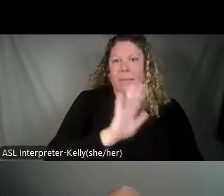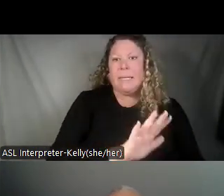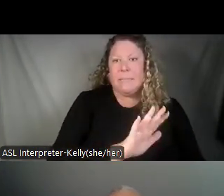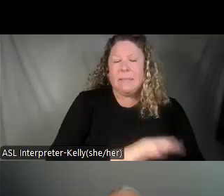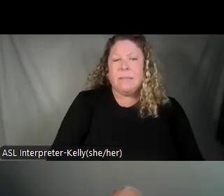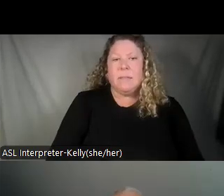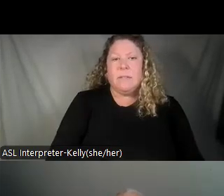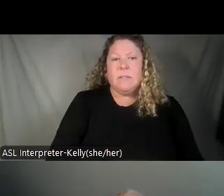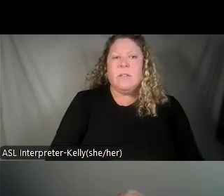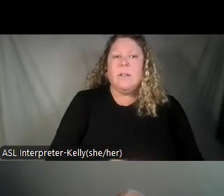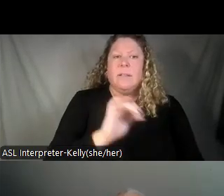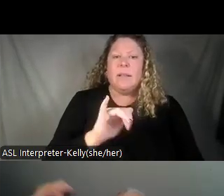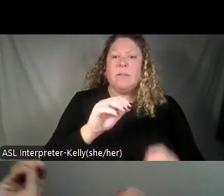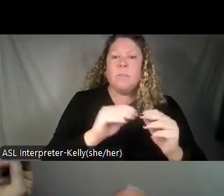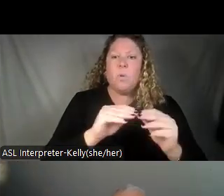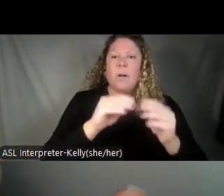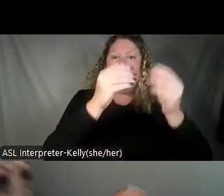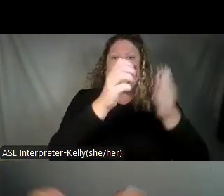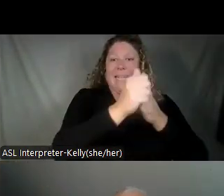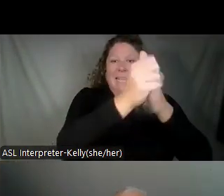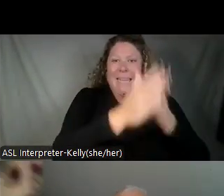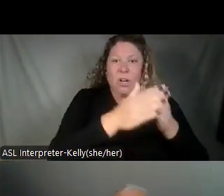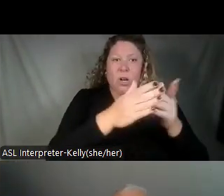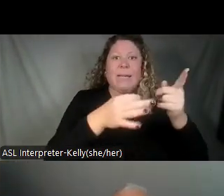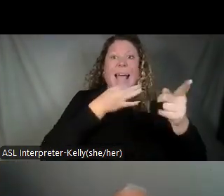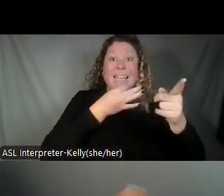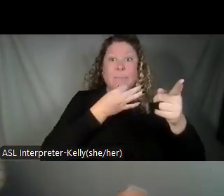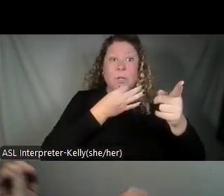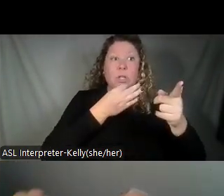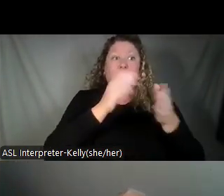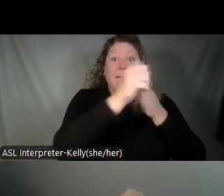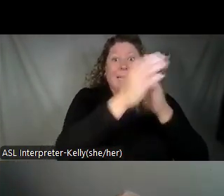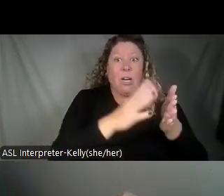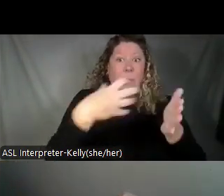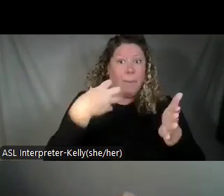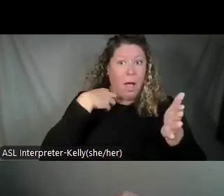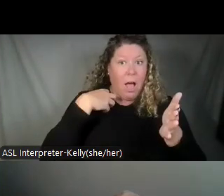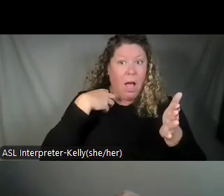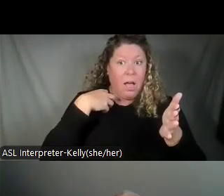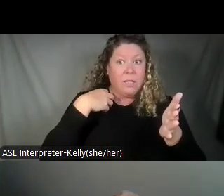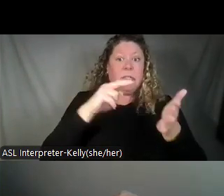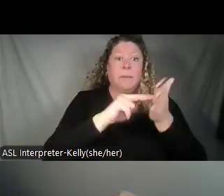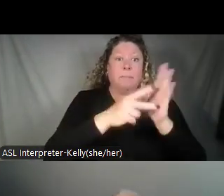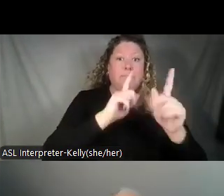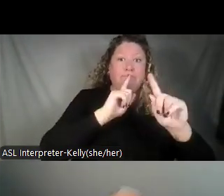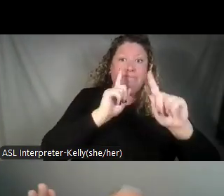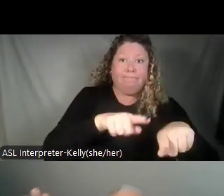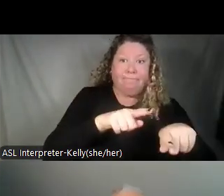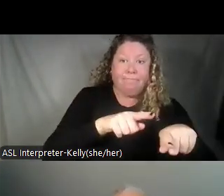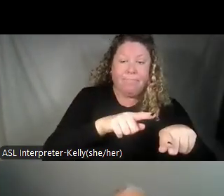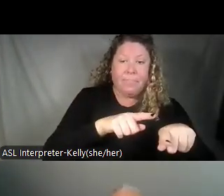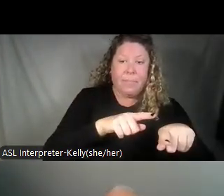of leadership, where leader as expert and leader as boss really are promoted. And it creates